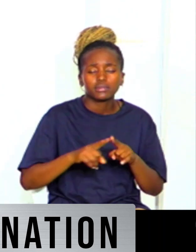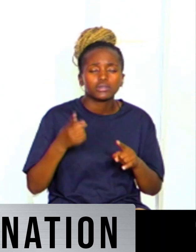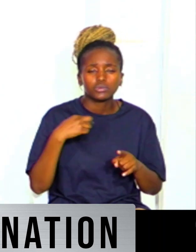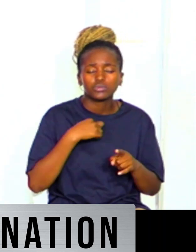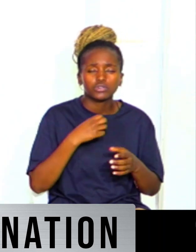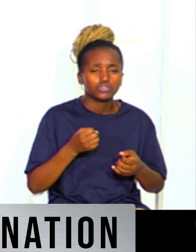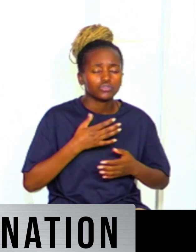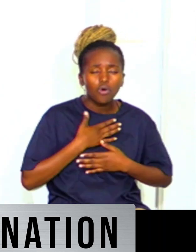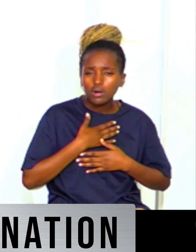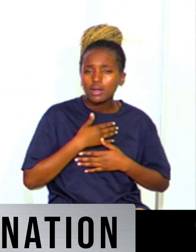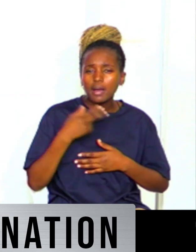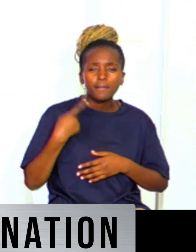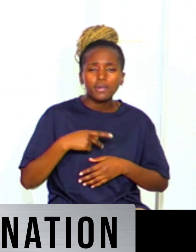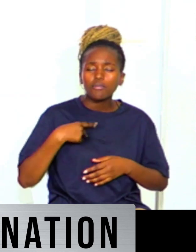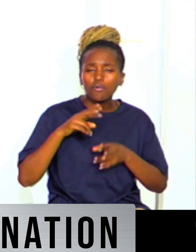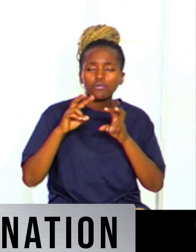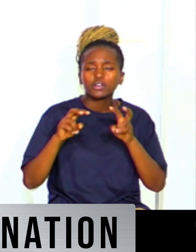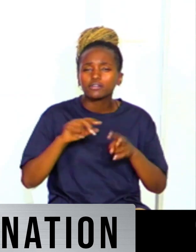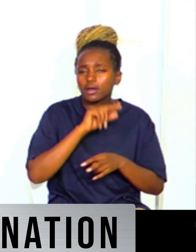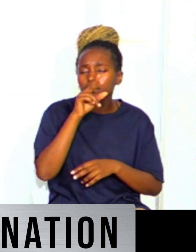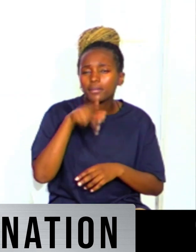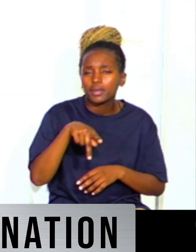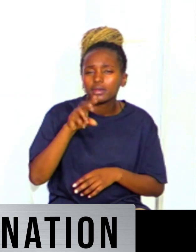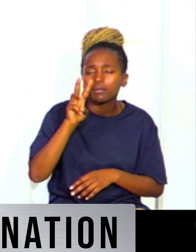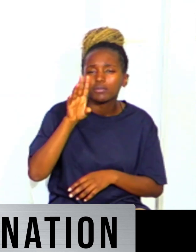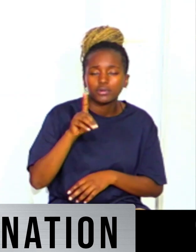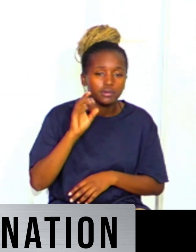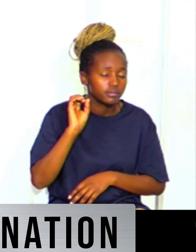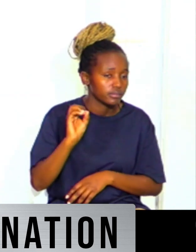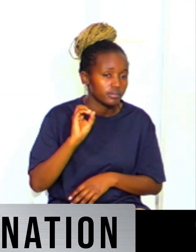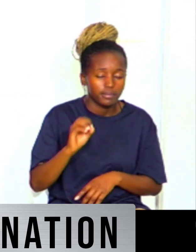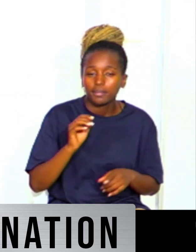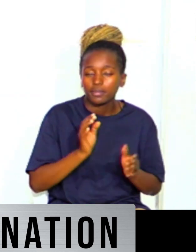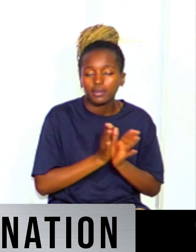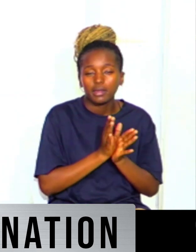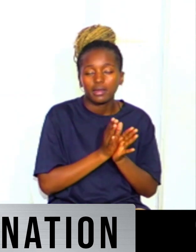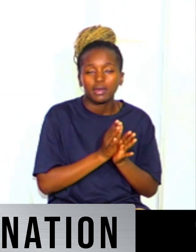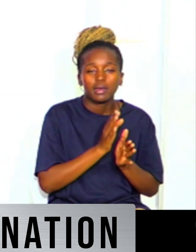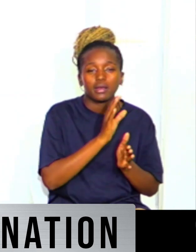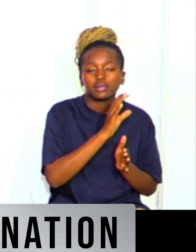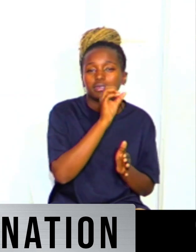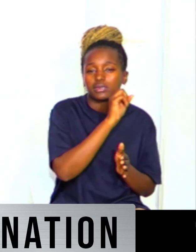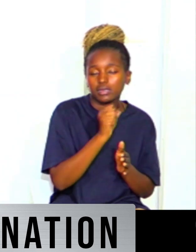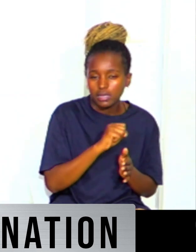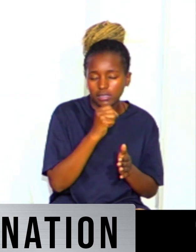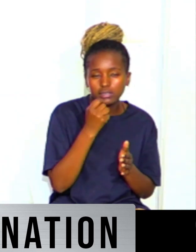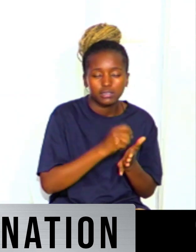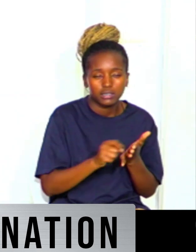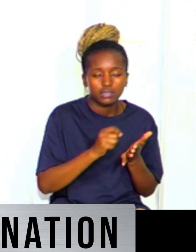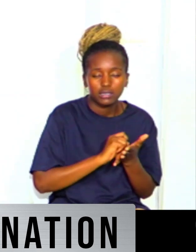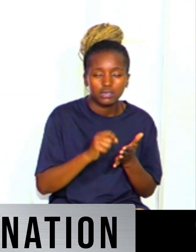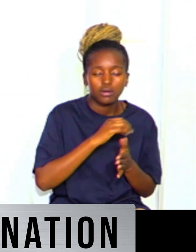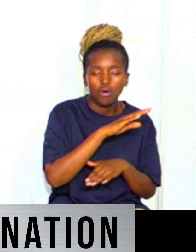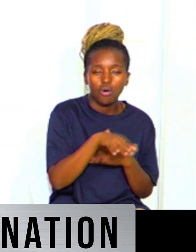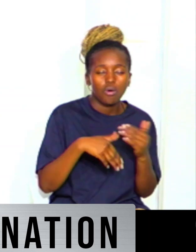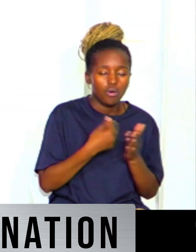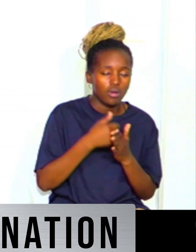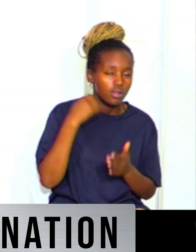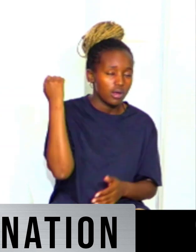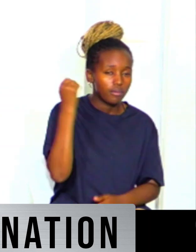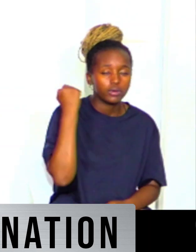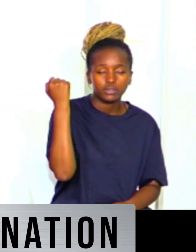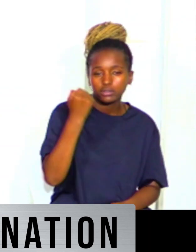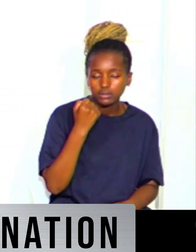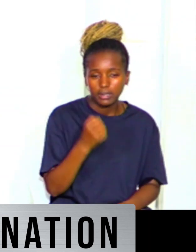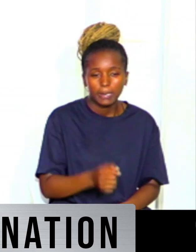true. Party, they are doing this. Even when you see the cabinet secretary, they are politicians. They are part of the